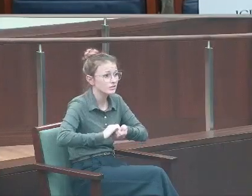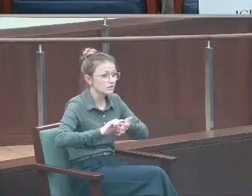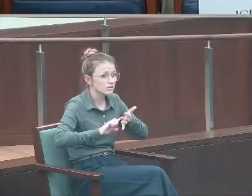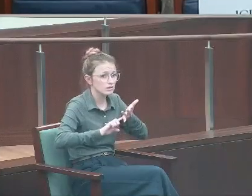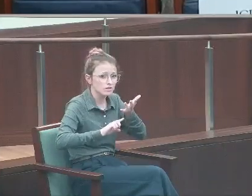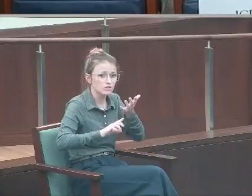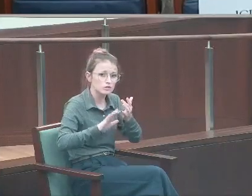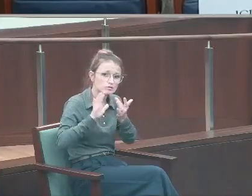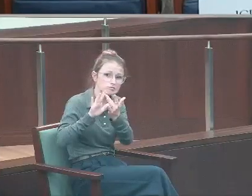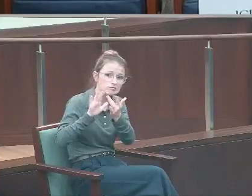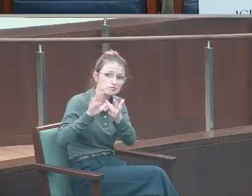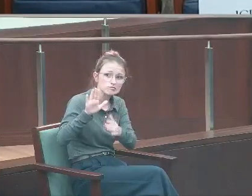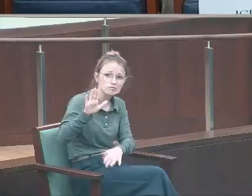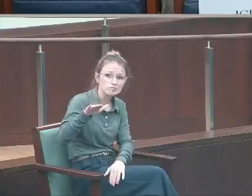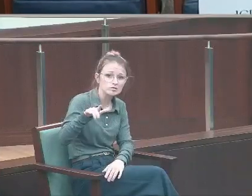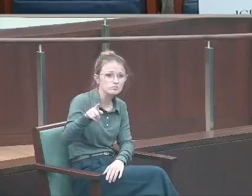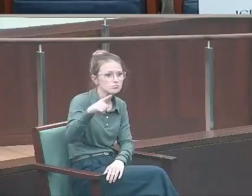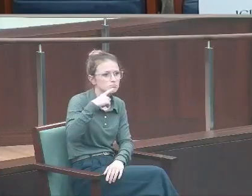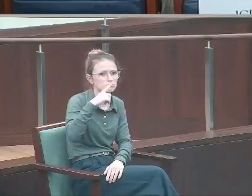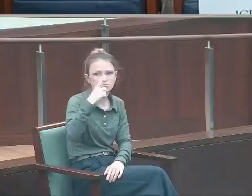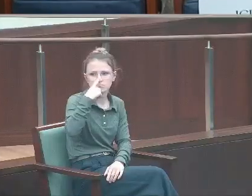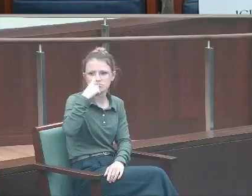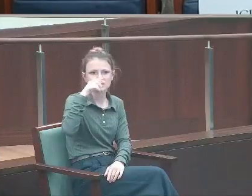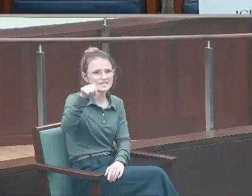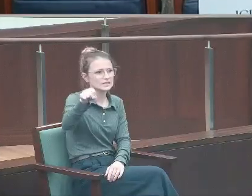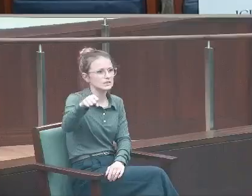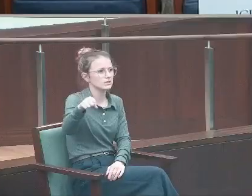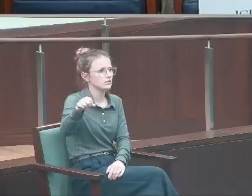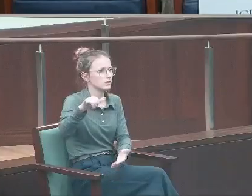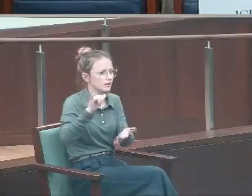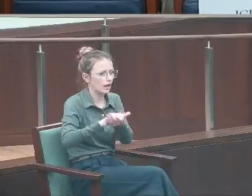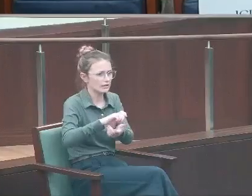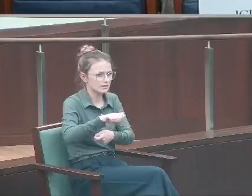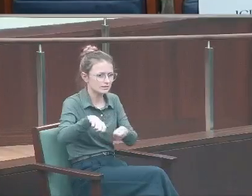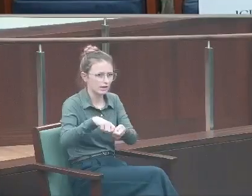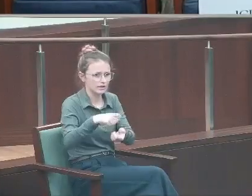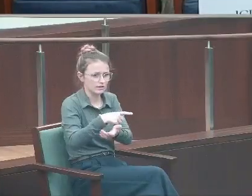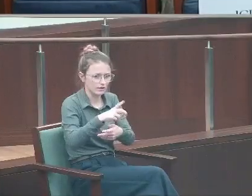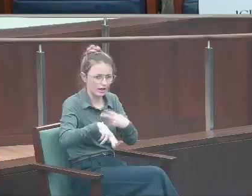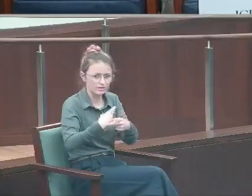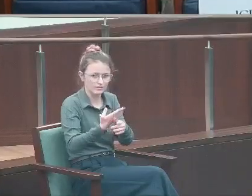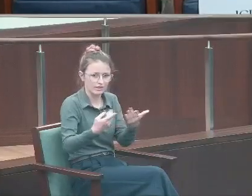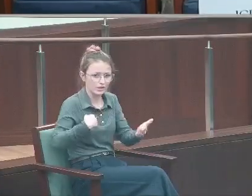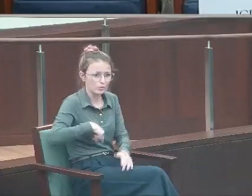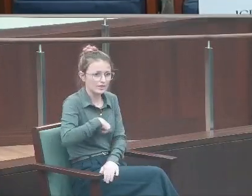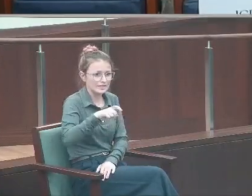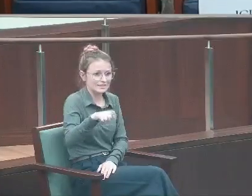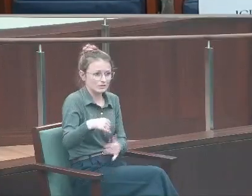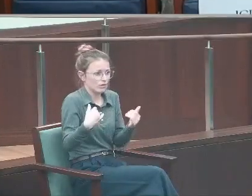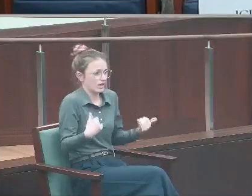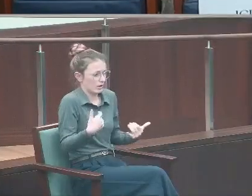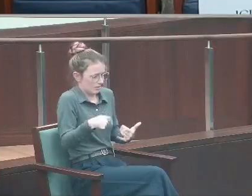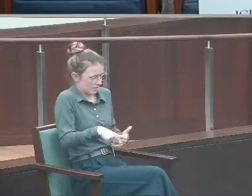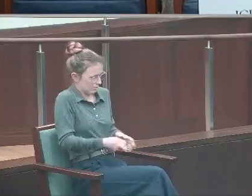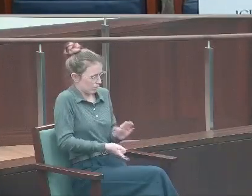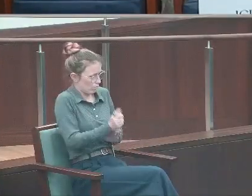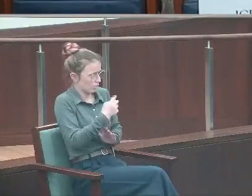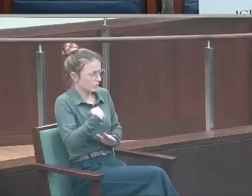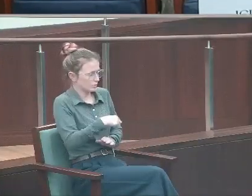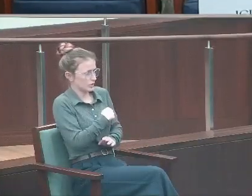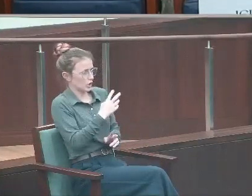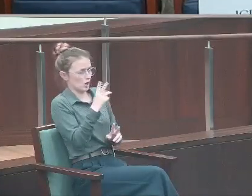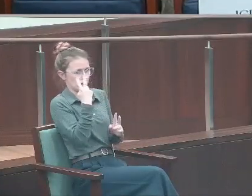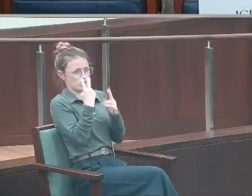him and get his back and be like, exactly, that is exactly the kind of nuanced stance we need in a moment when we're all being pushed into political